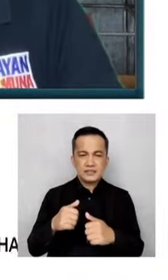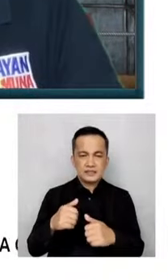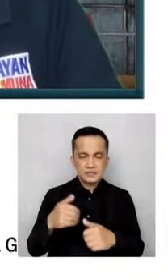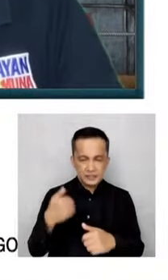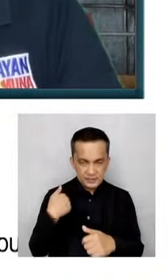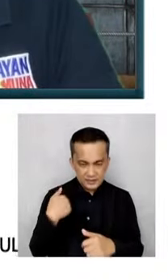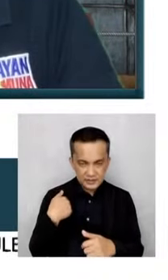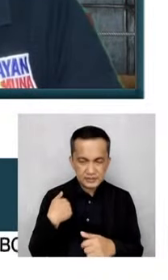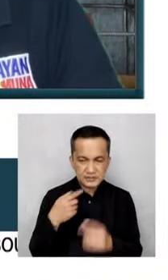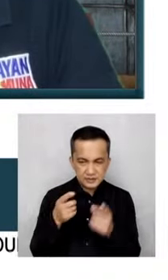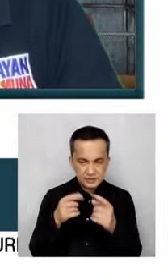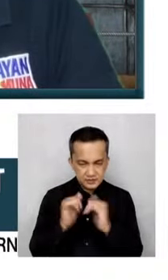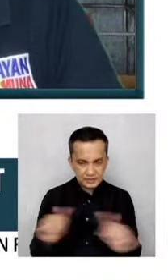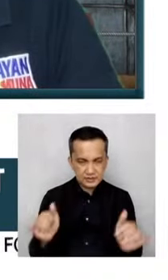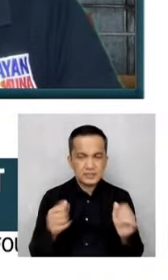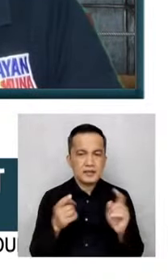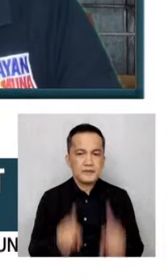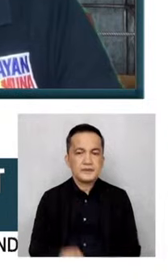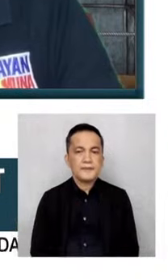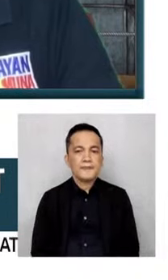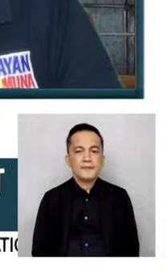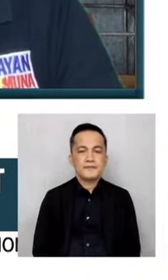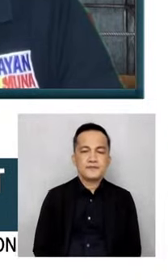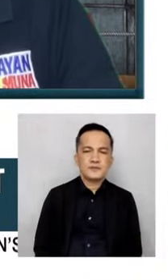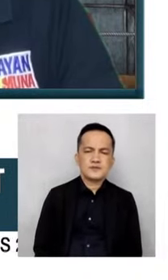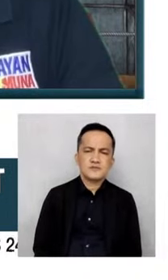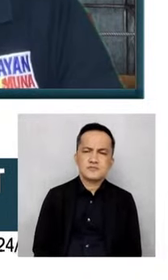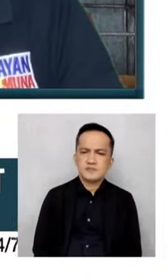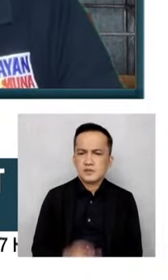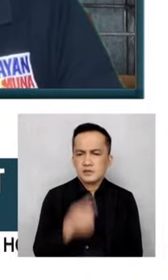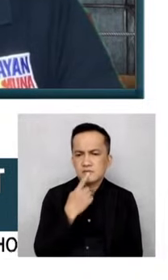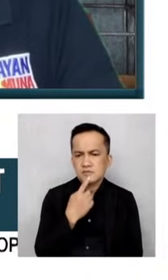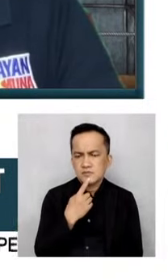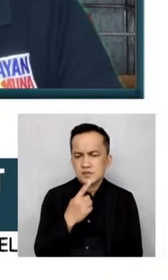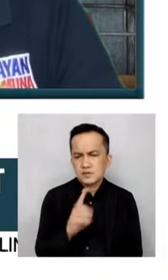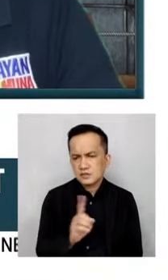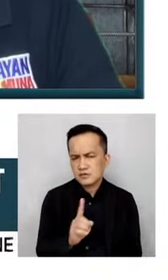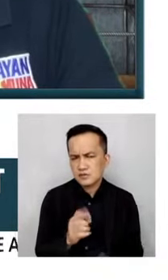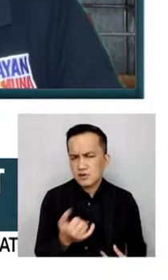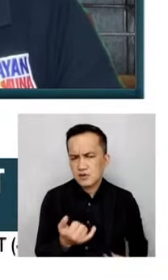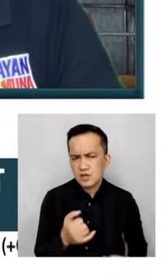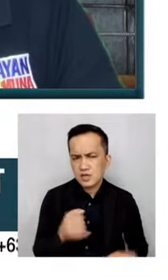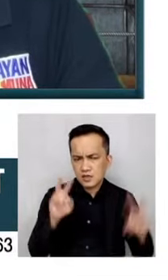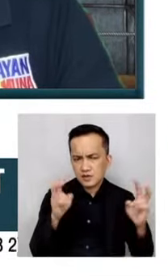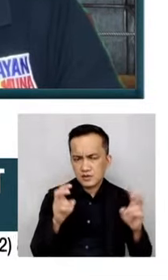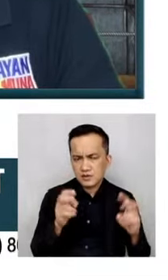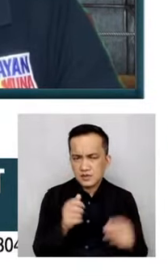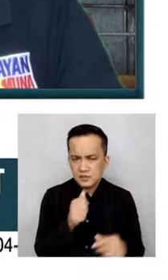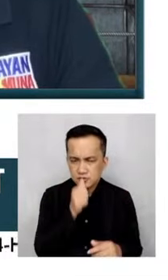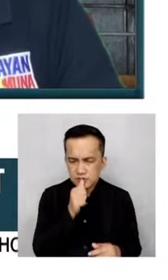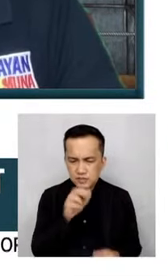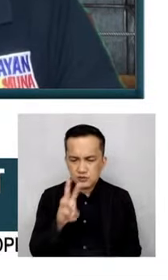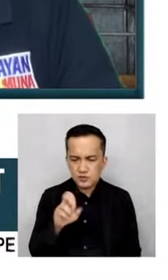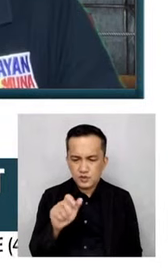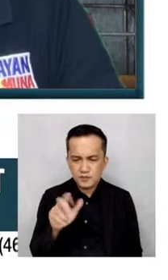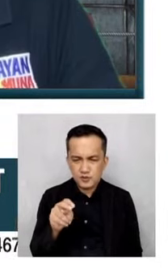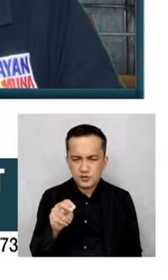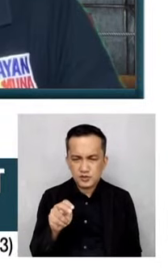still happened. What do you think now about the so-called secret weapon of